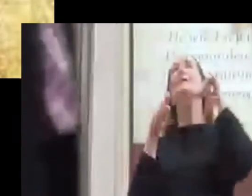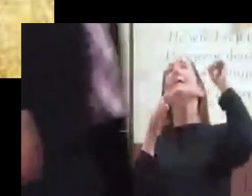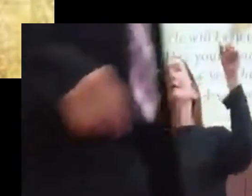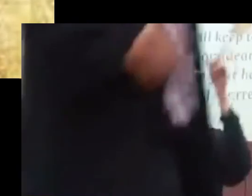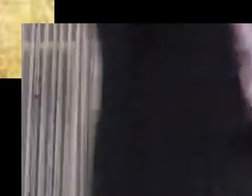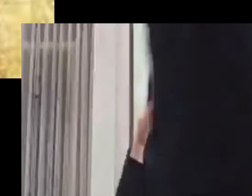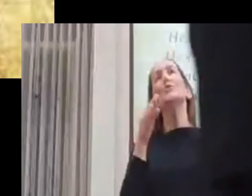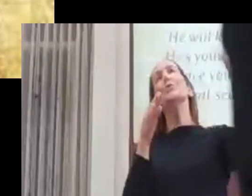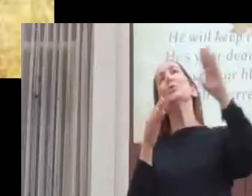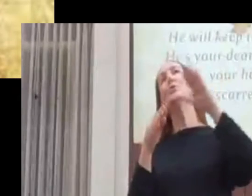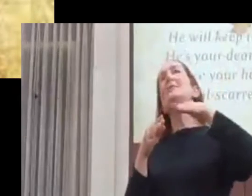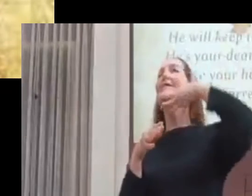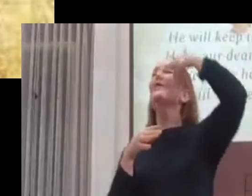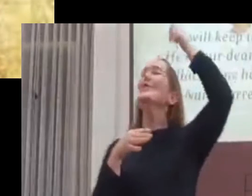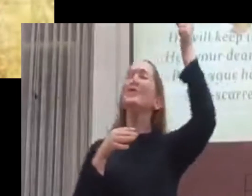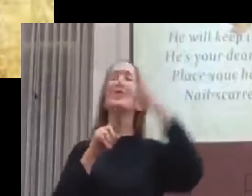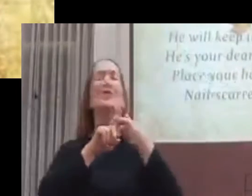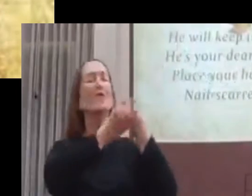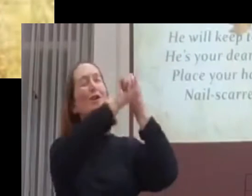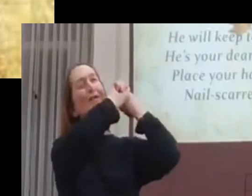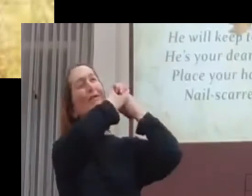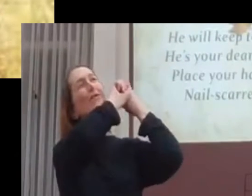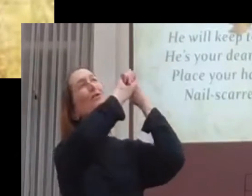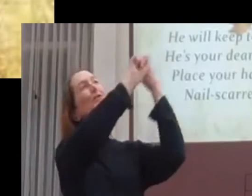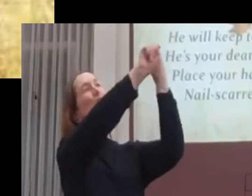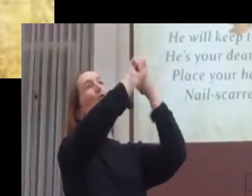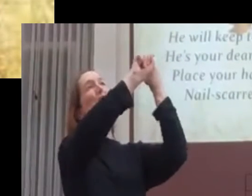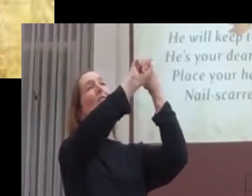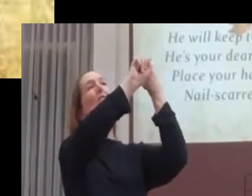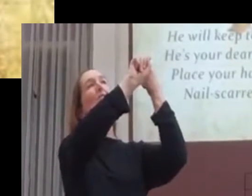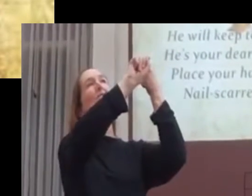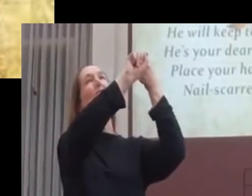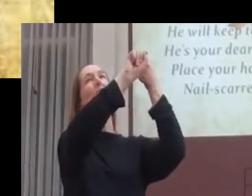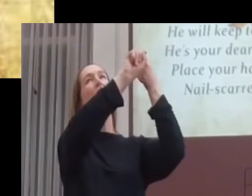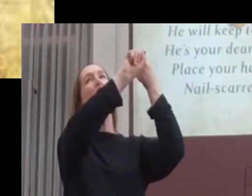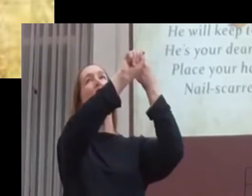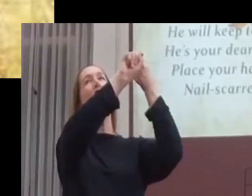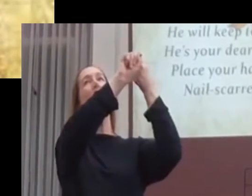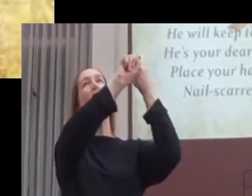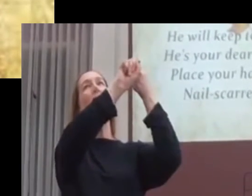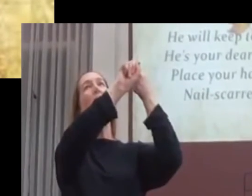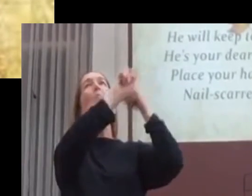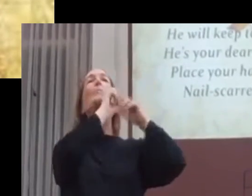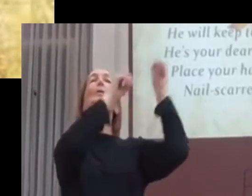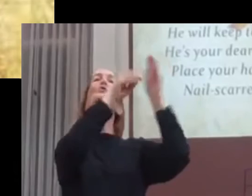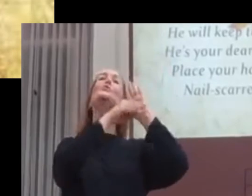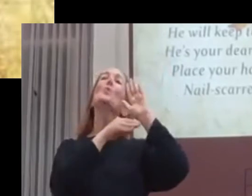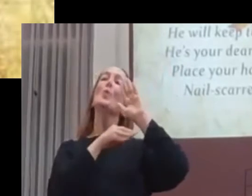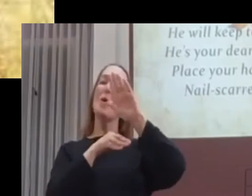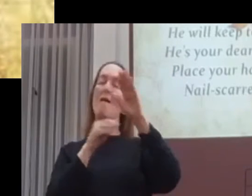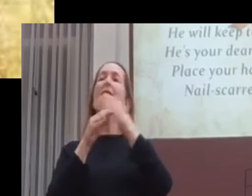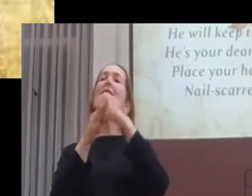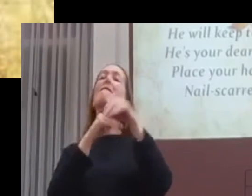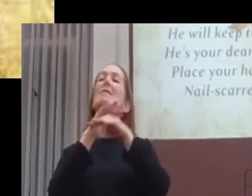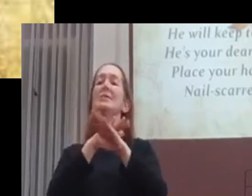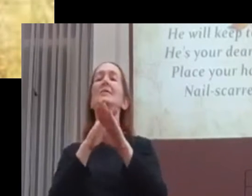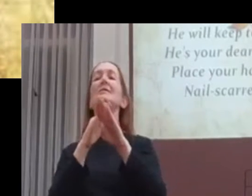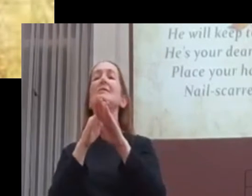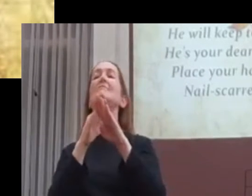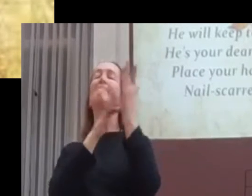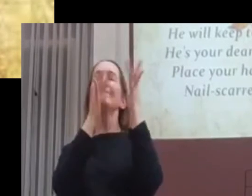garden. He will keep to the end. He's your dear.